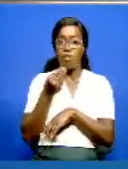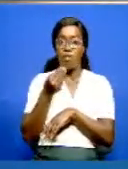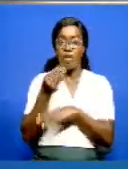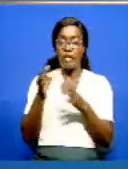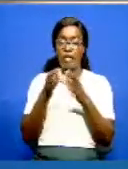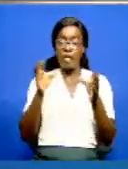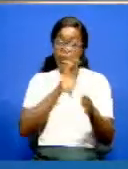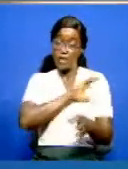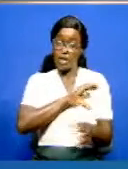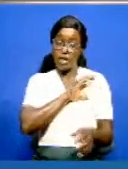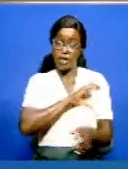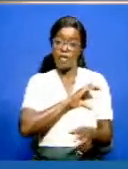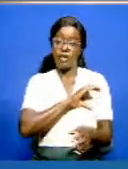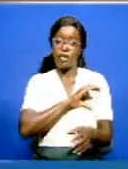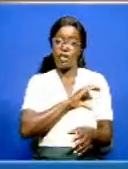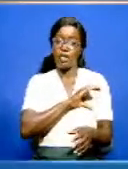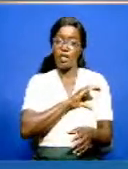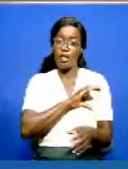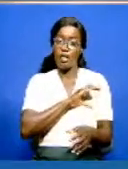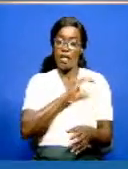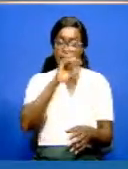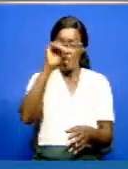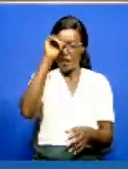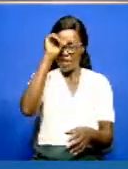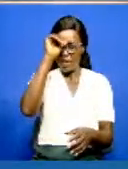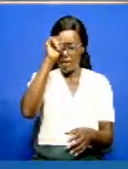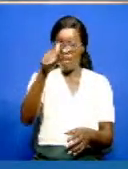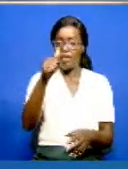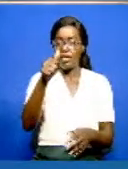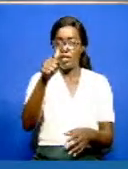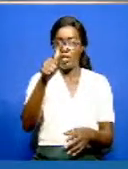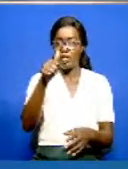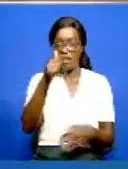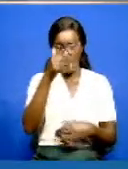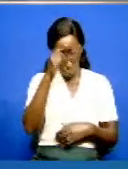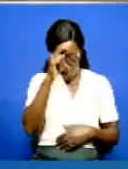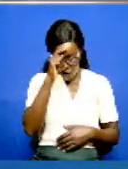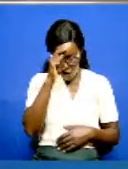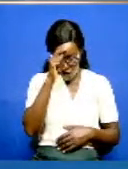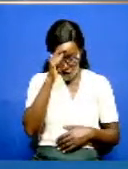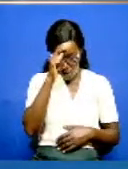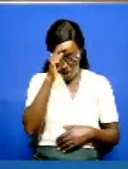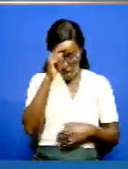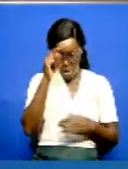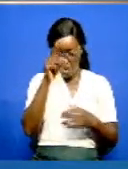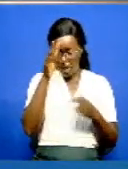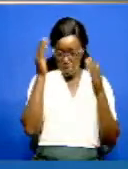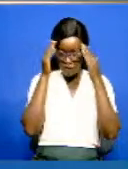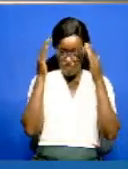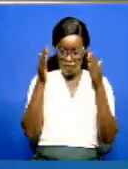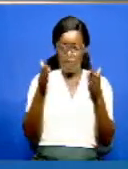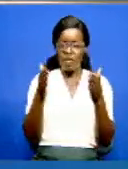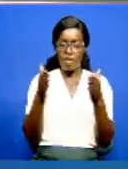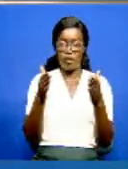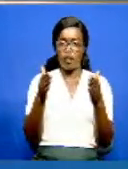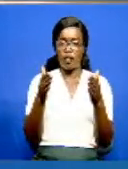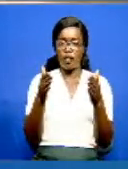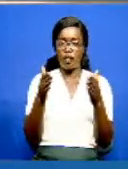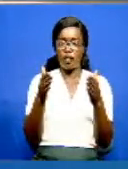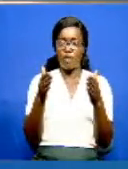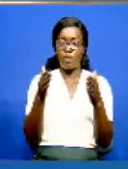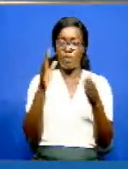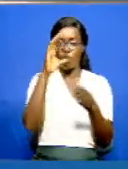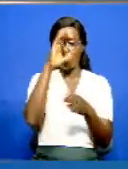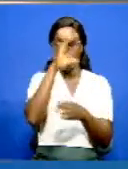great character, intelligent man, loyal man, determined man. We will miss